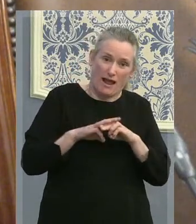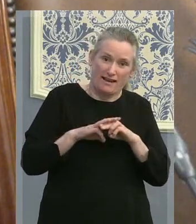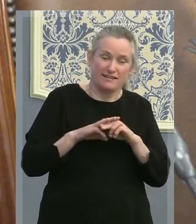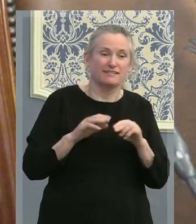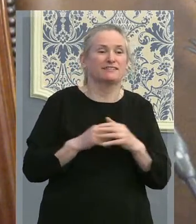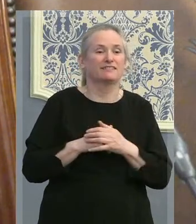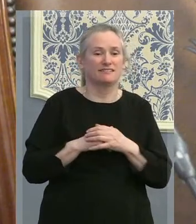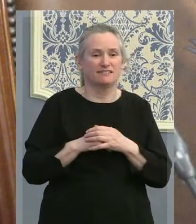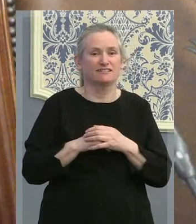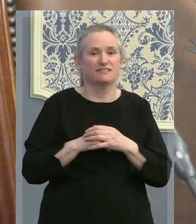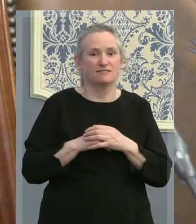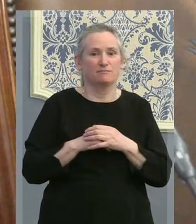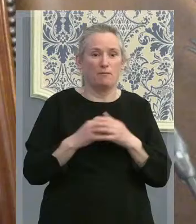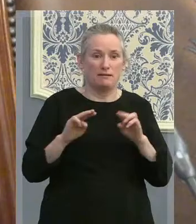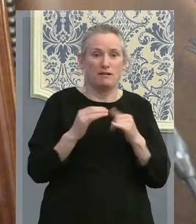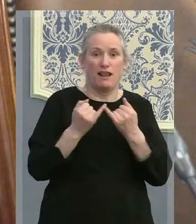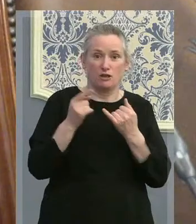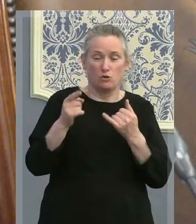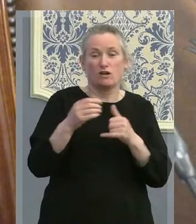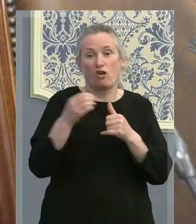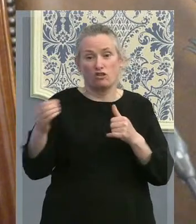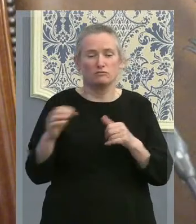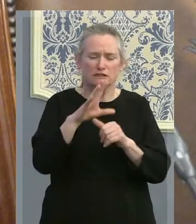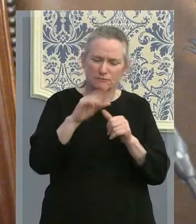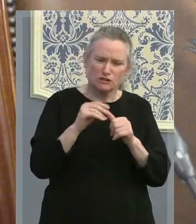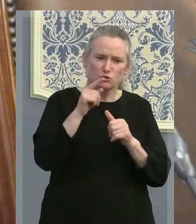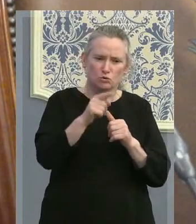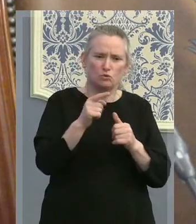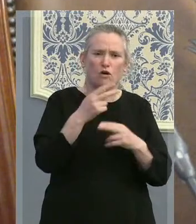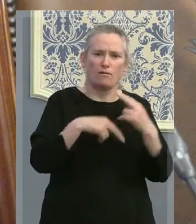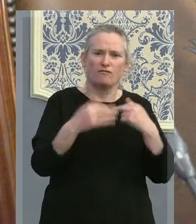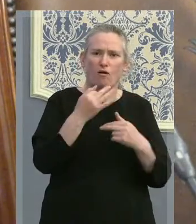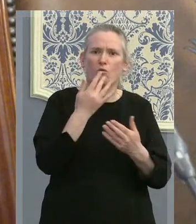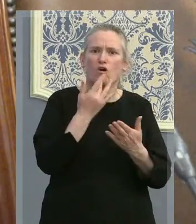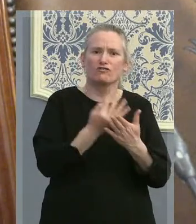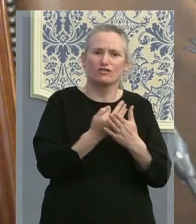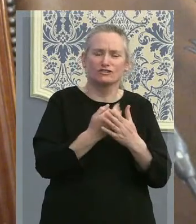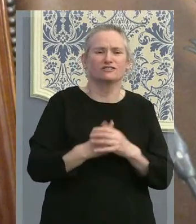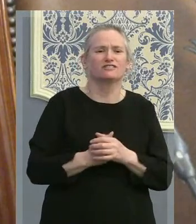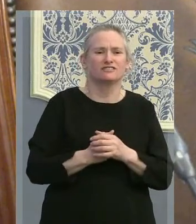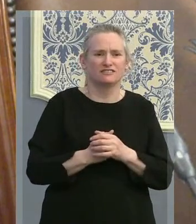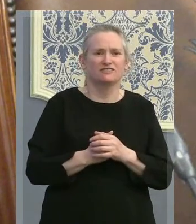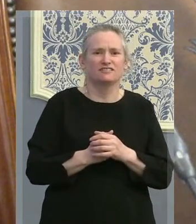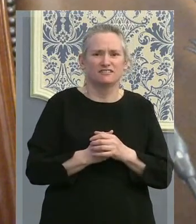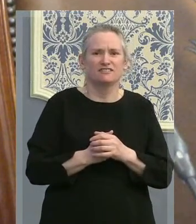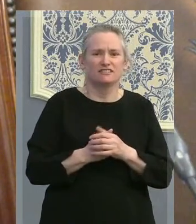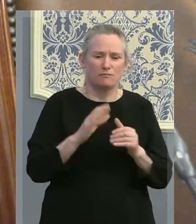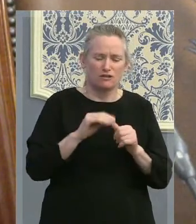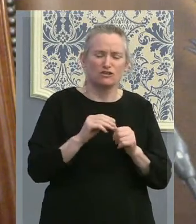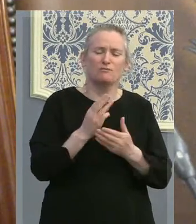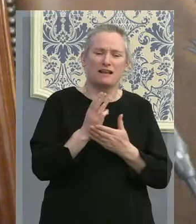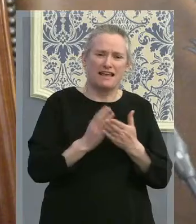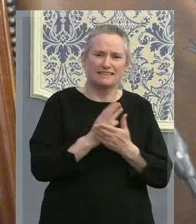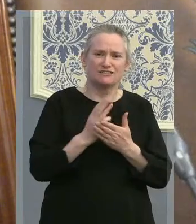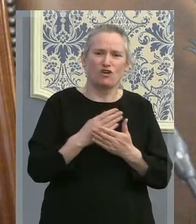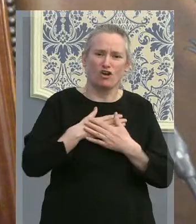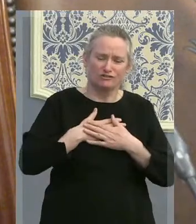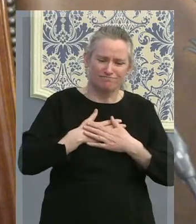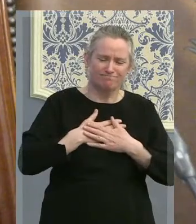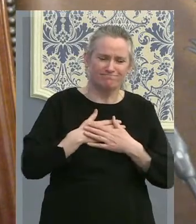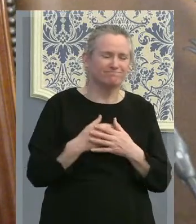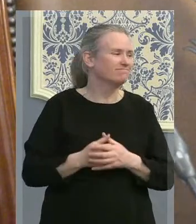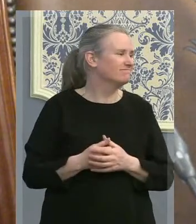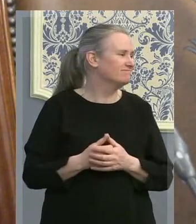and others, but especially yourself, as you've been from Waterford. We'd have to give you that special place. And